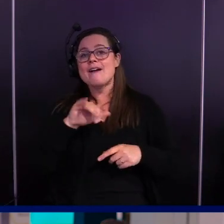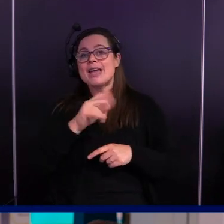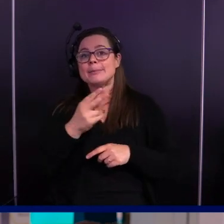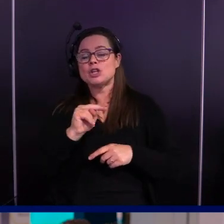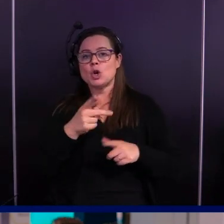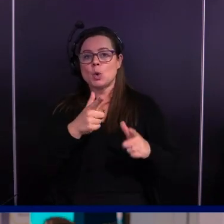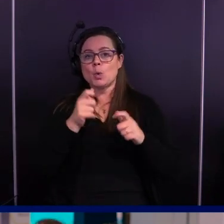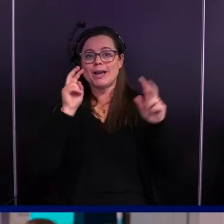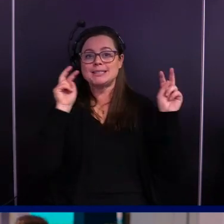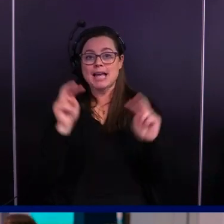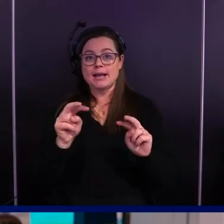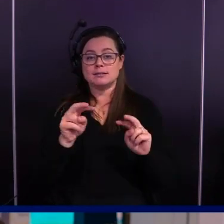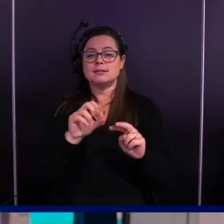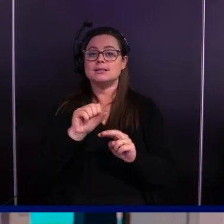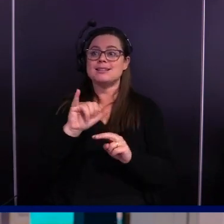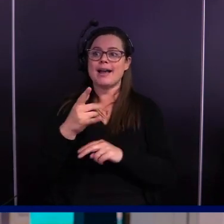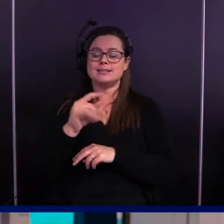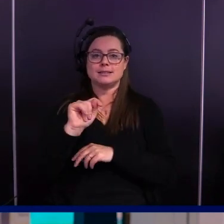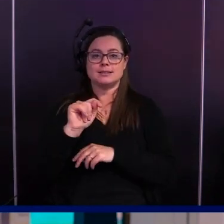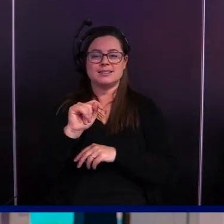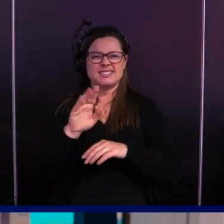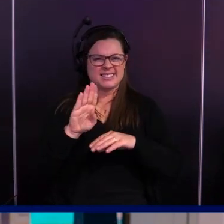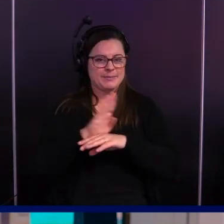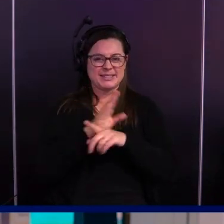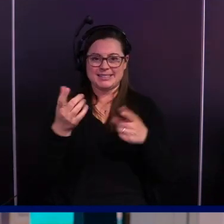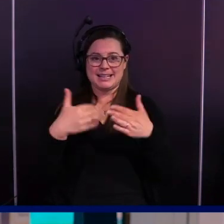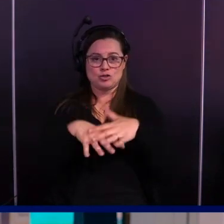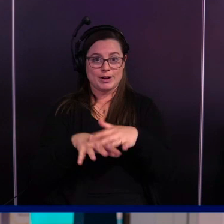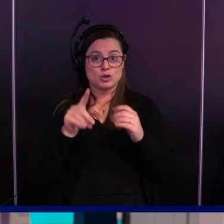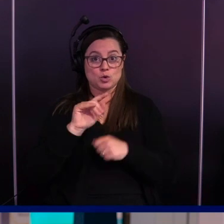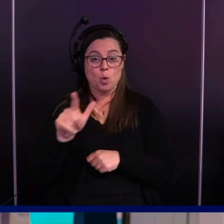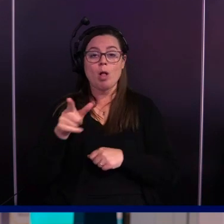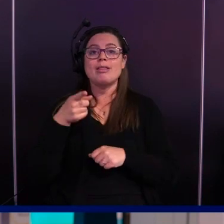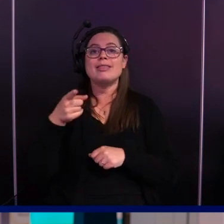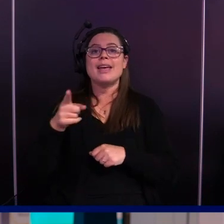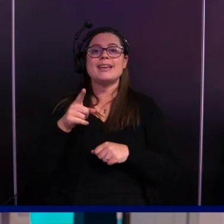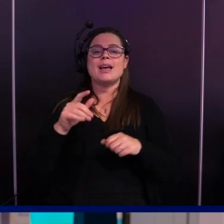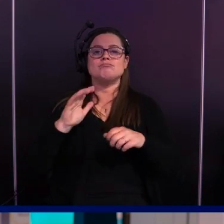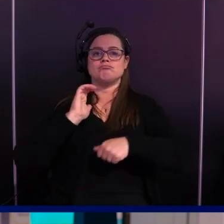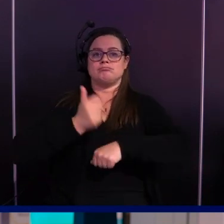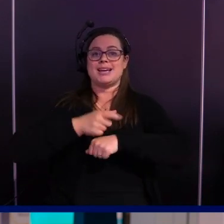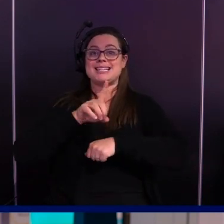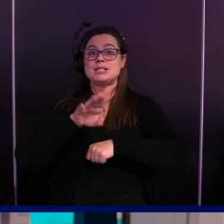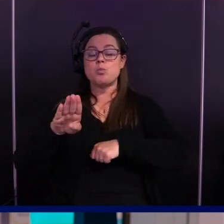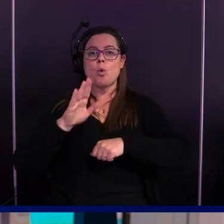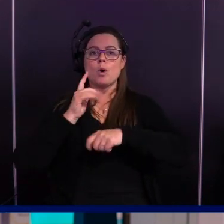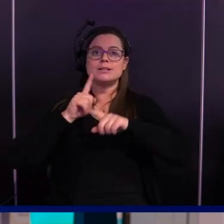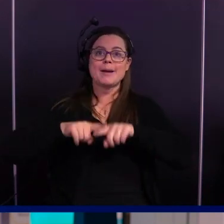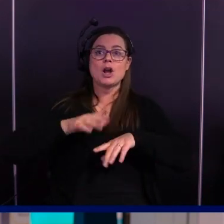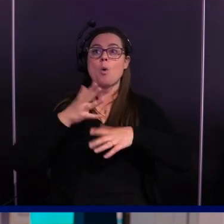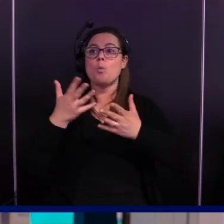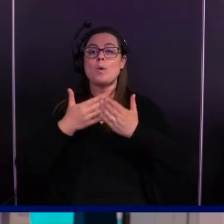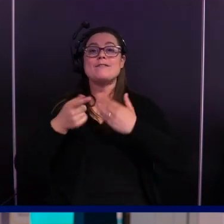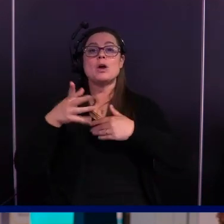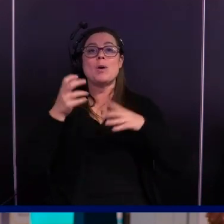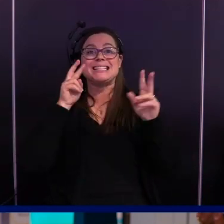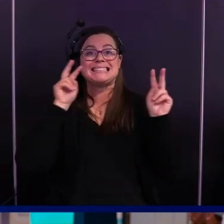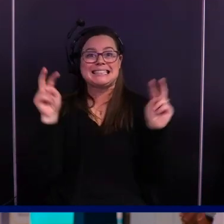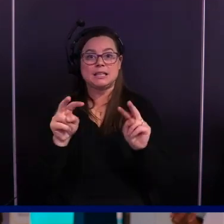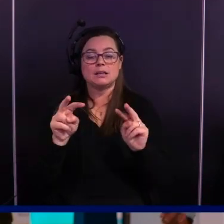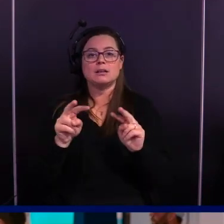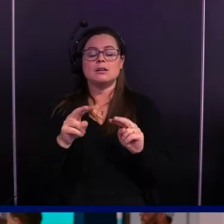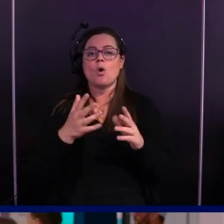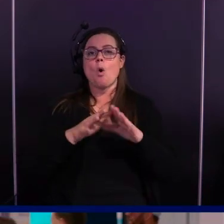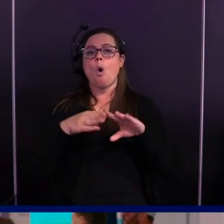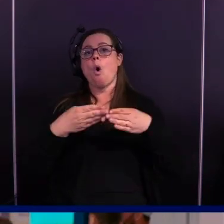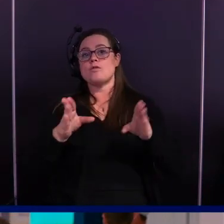It's a business intelligence tool where they can create a good dashboard based on their interests, right? Our overall enterprise security